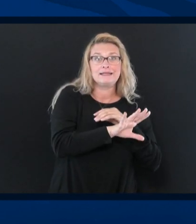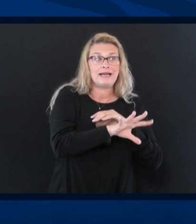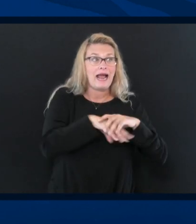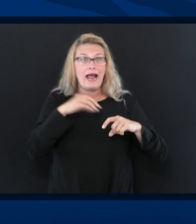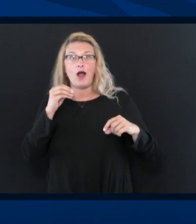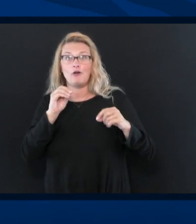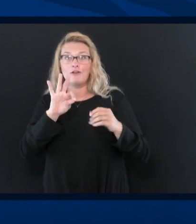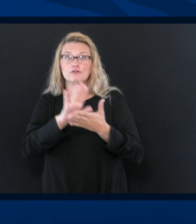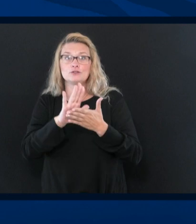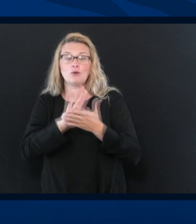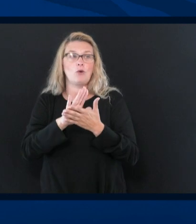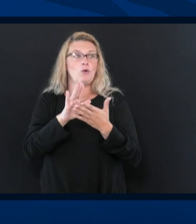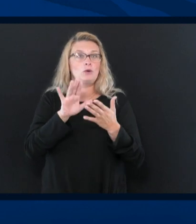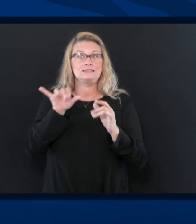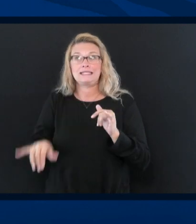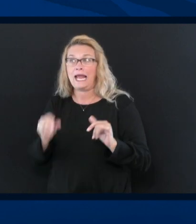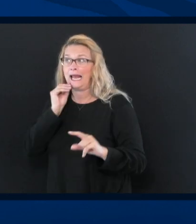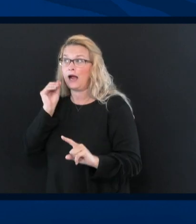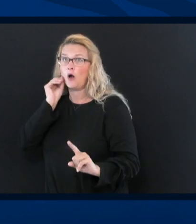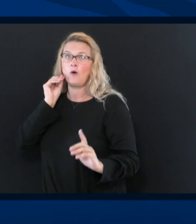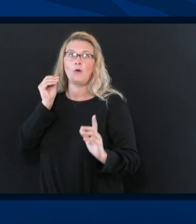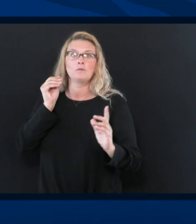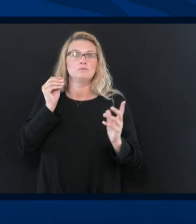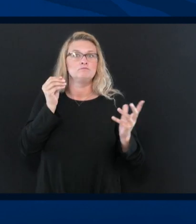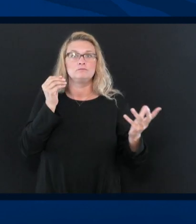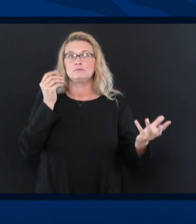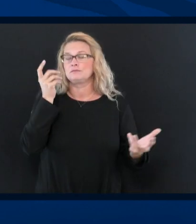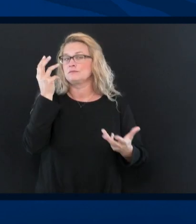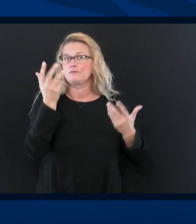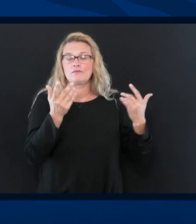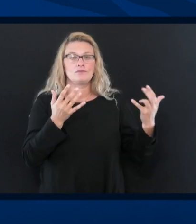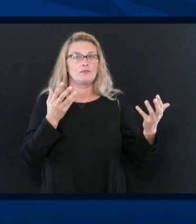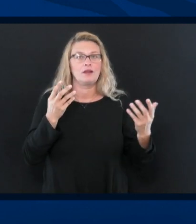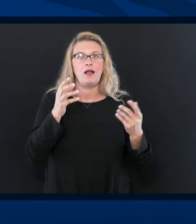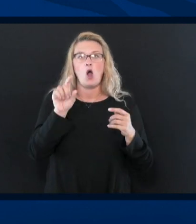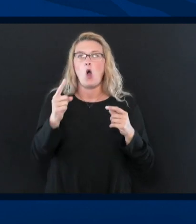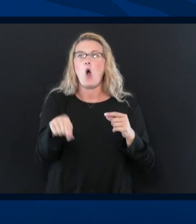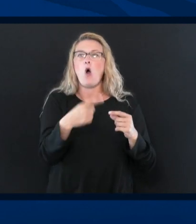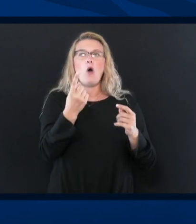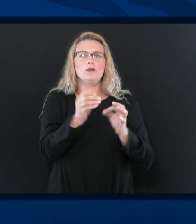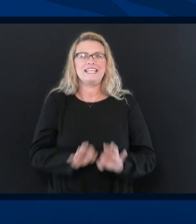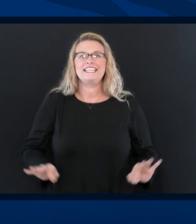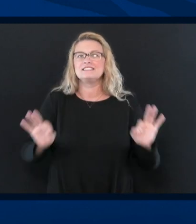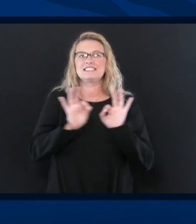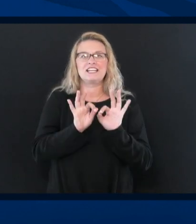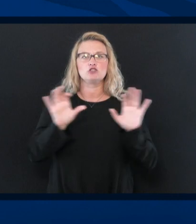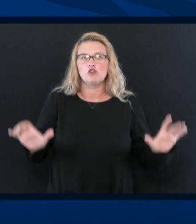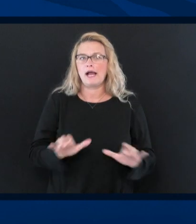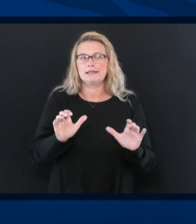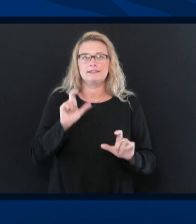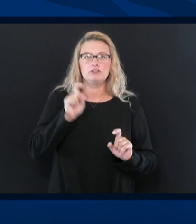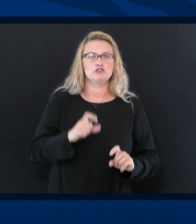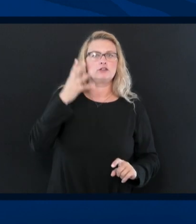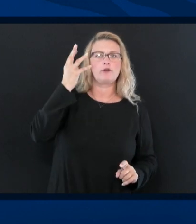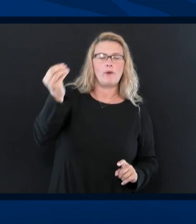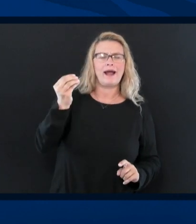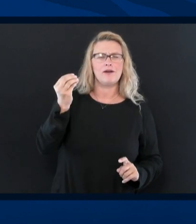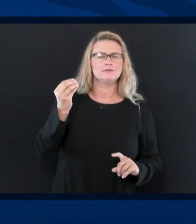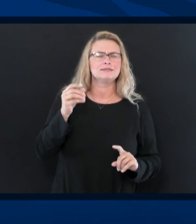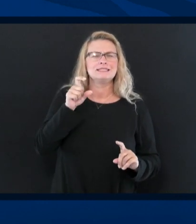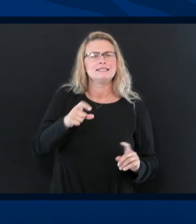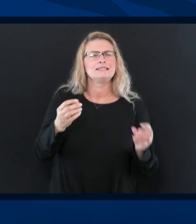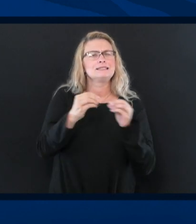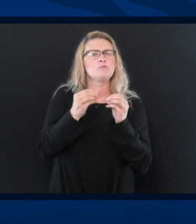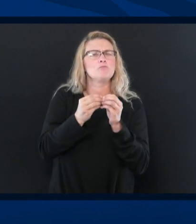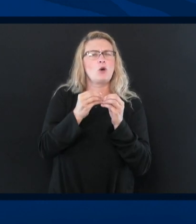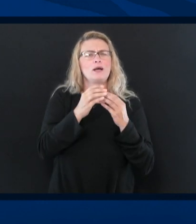the quarantine, stay at home advisory, which is deeming only those essential activities. So just maybe some additional guidance